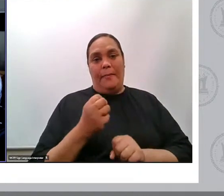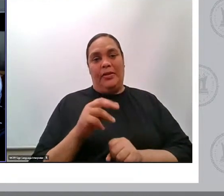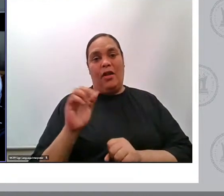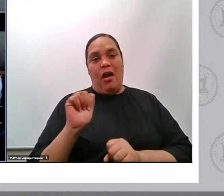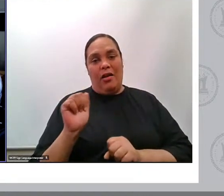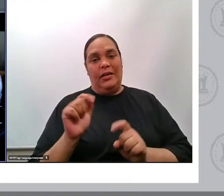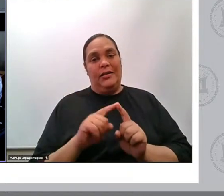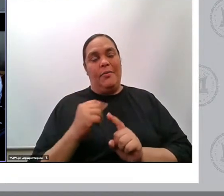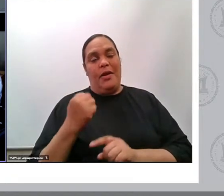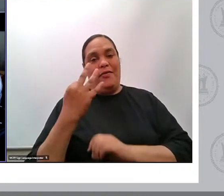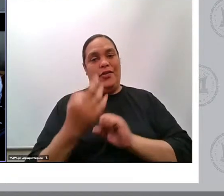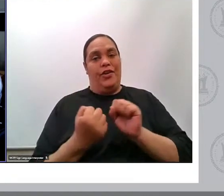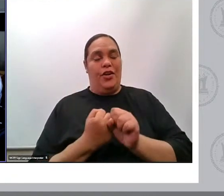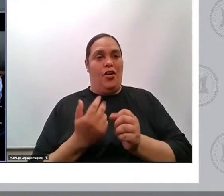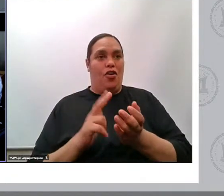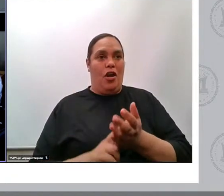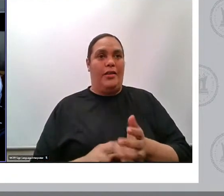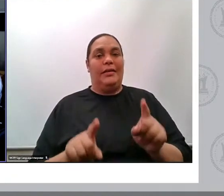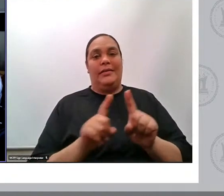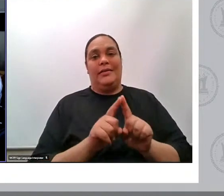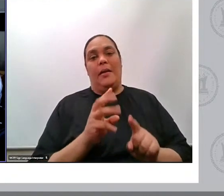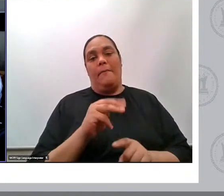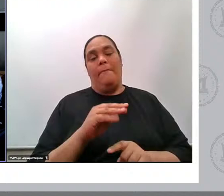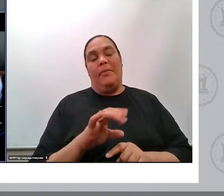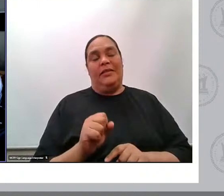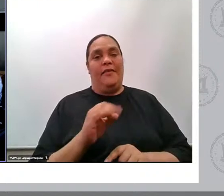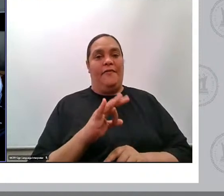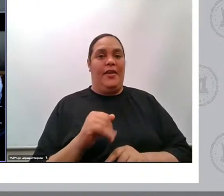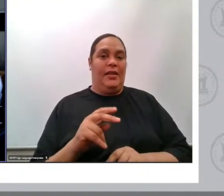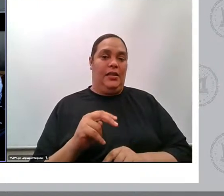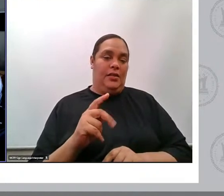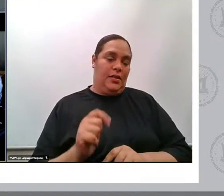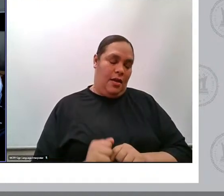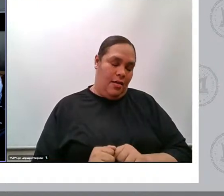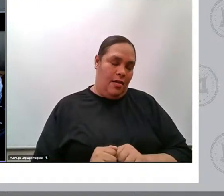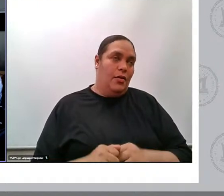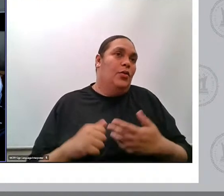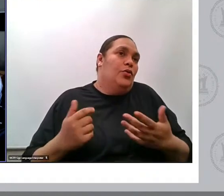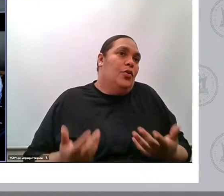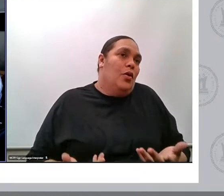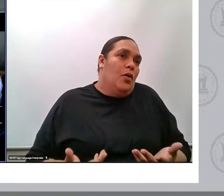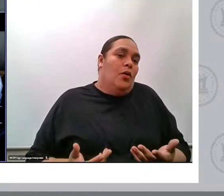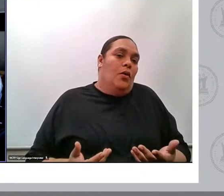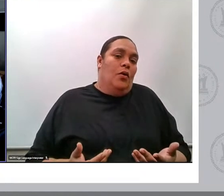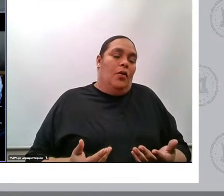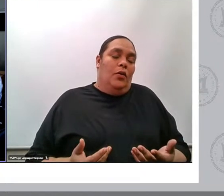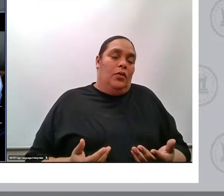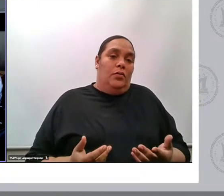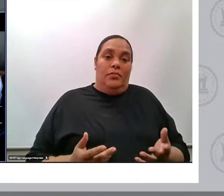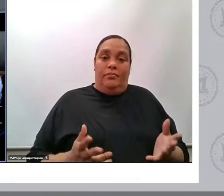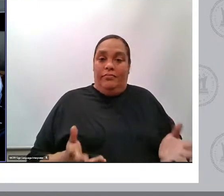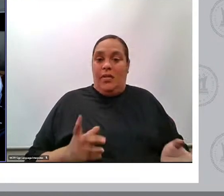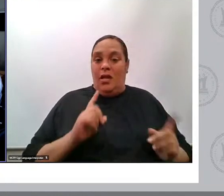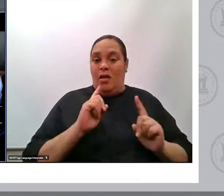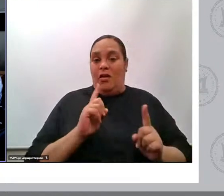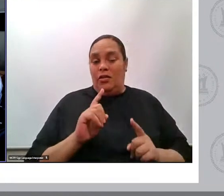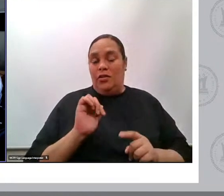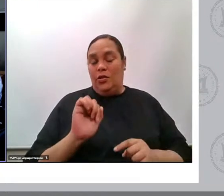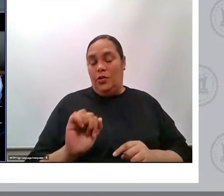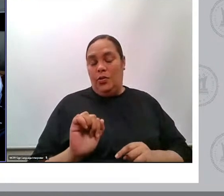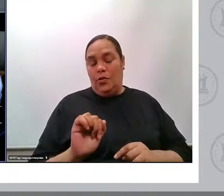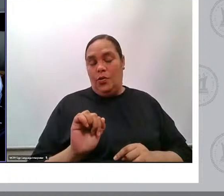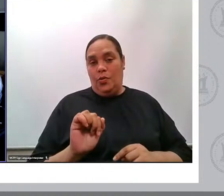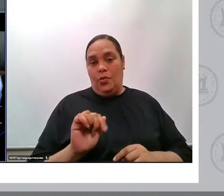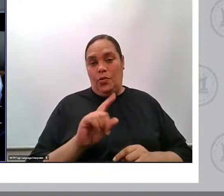3-year contract, and the same as Ms. Venter. So I hope that answers